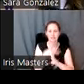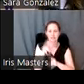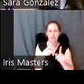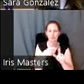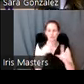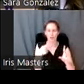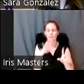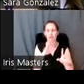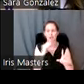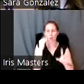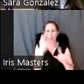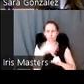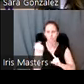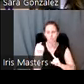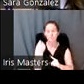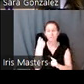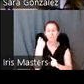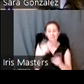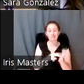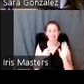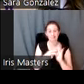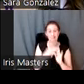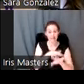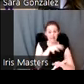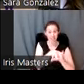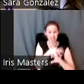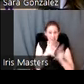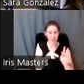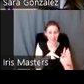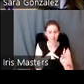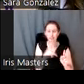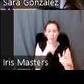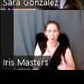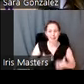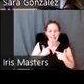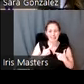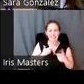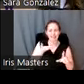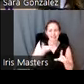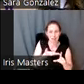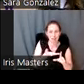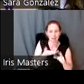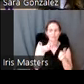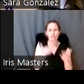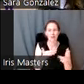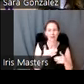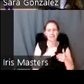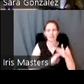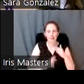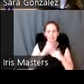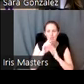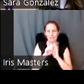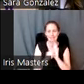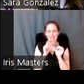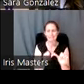their homelands. Put simply, that indigenous peoples no longer reside in place provides the premise for the state's